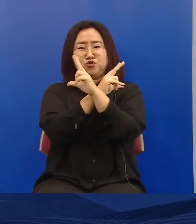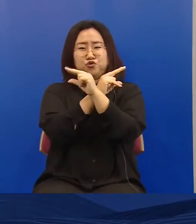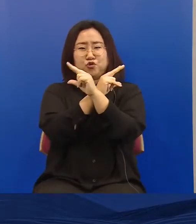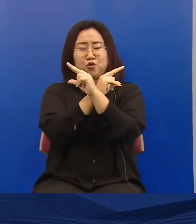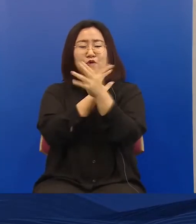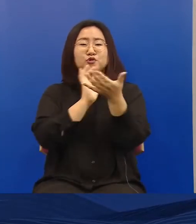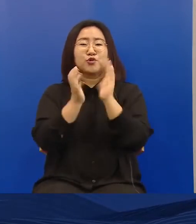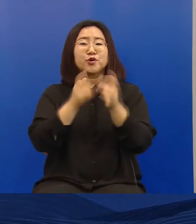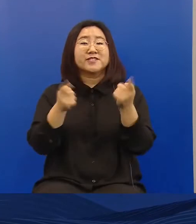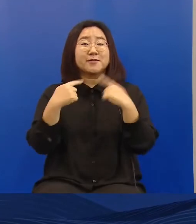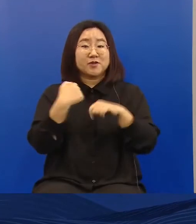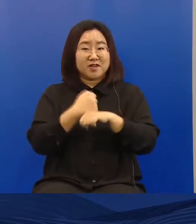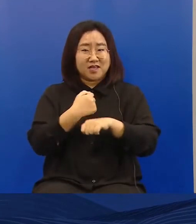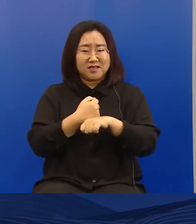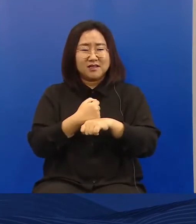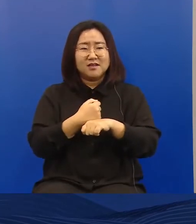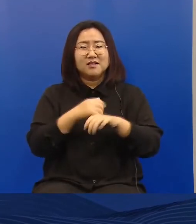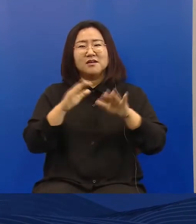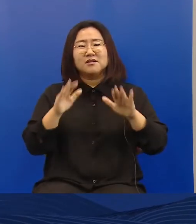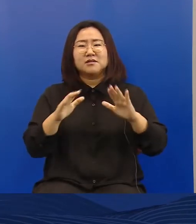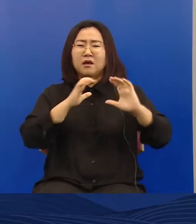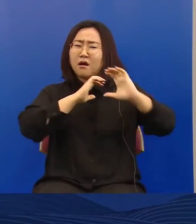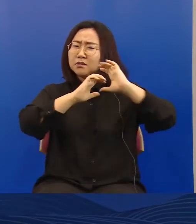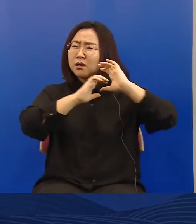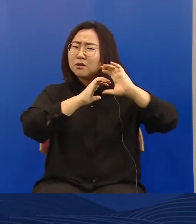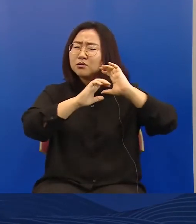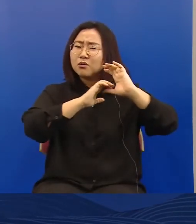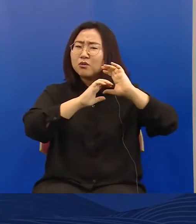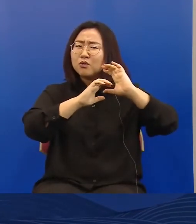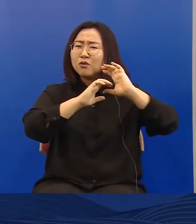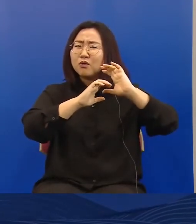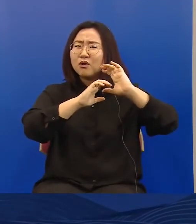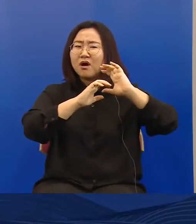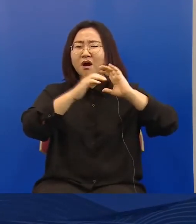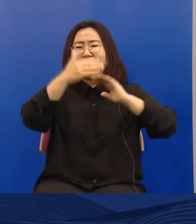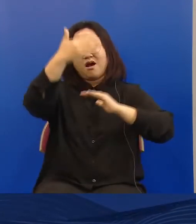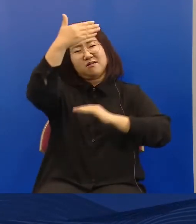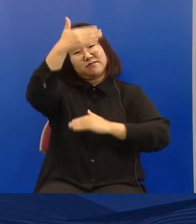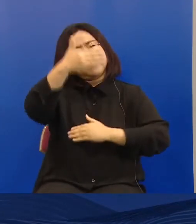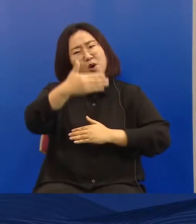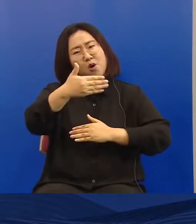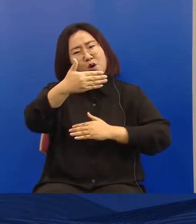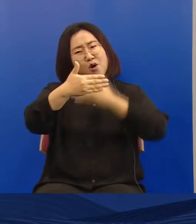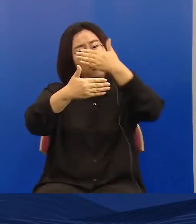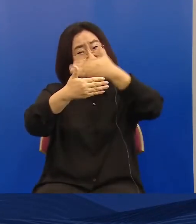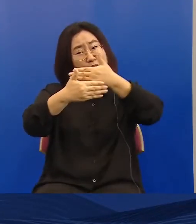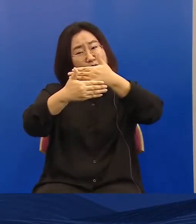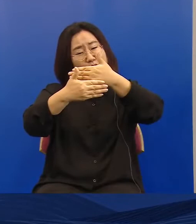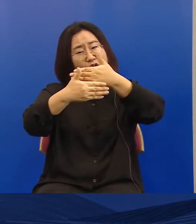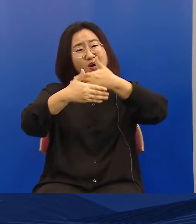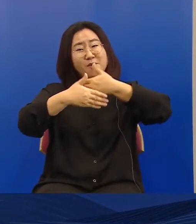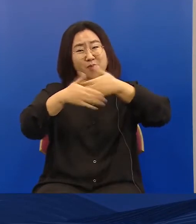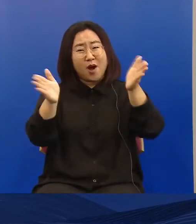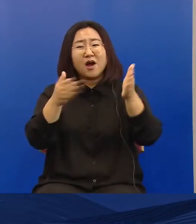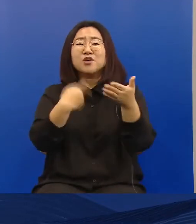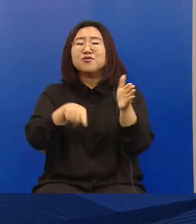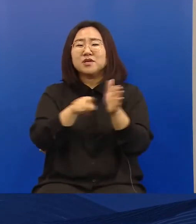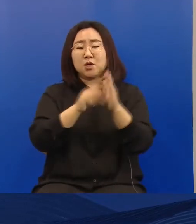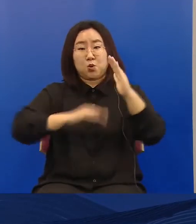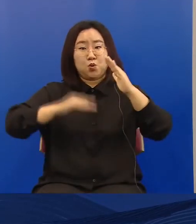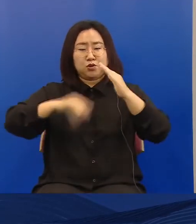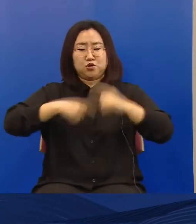He is now in Seoul and participating on Zoom. And that's a great example